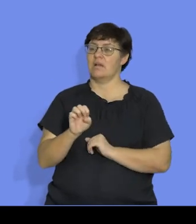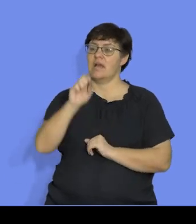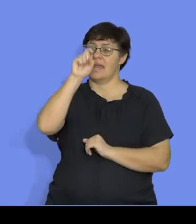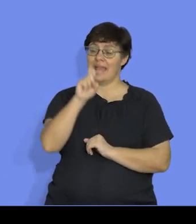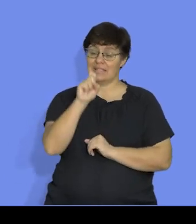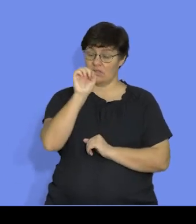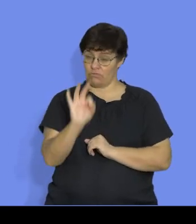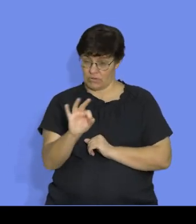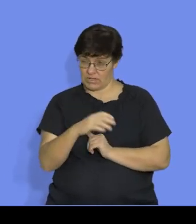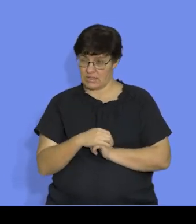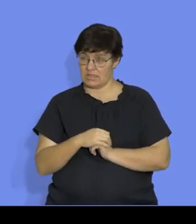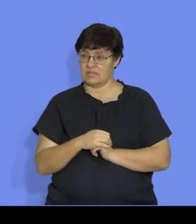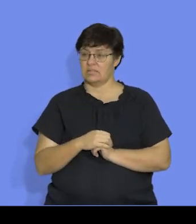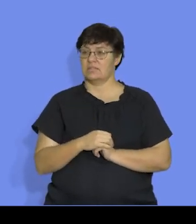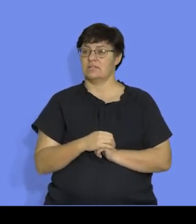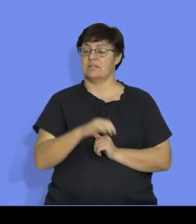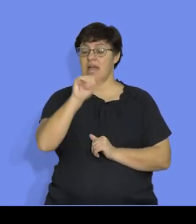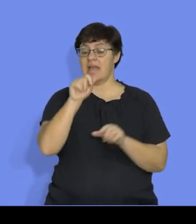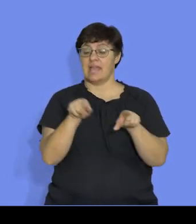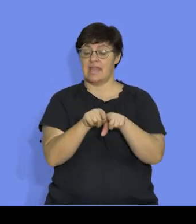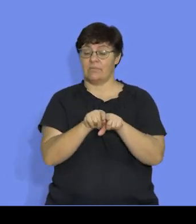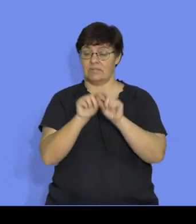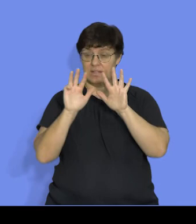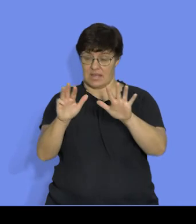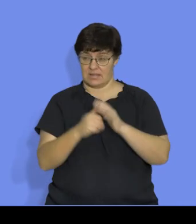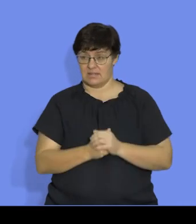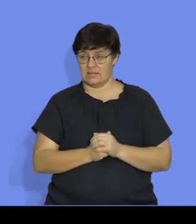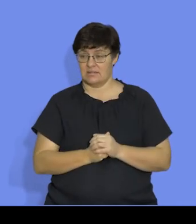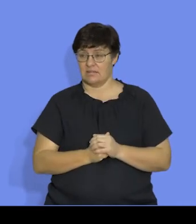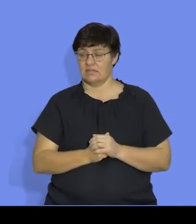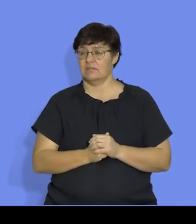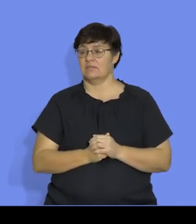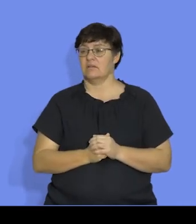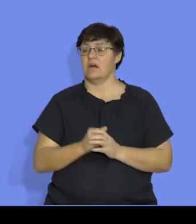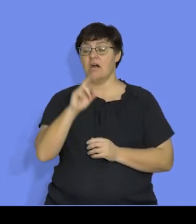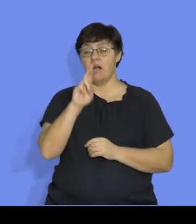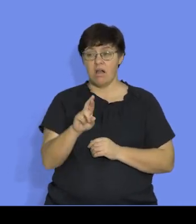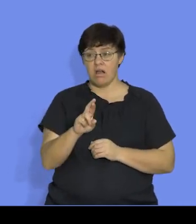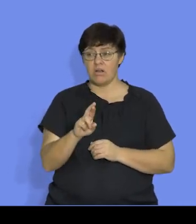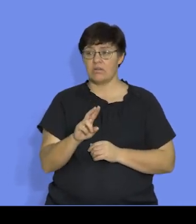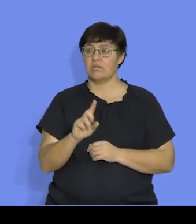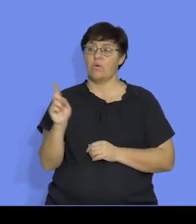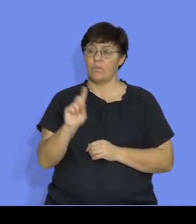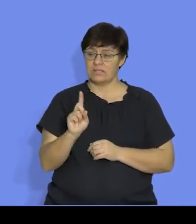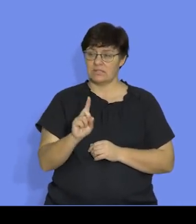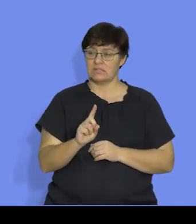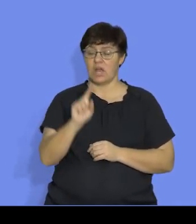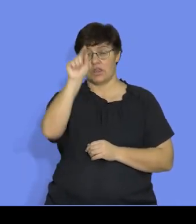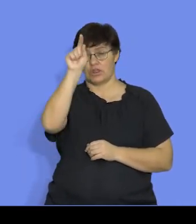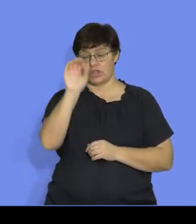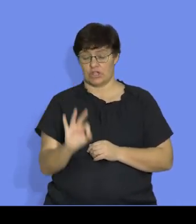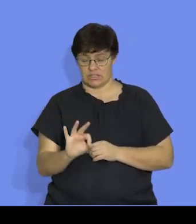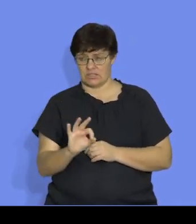3, I can see that A is equal to 9. My common ratio is going to be a